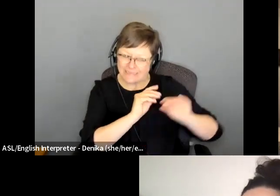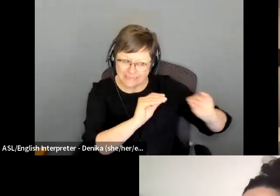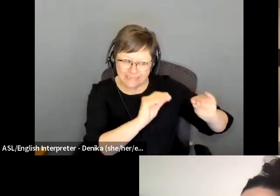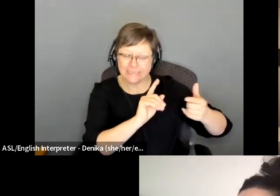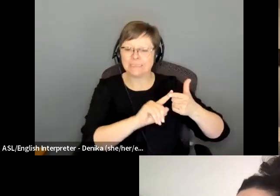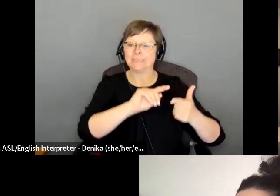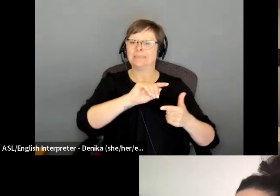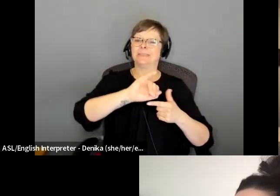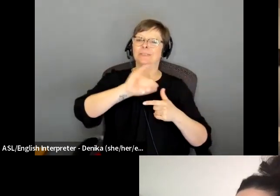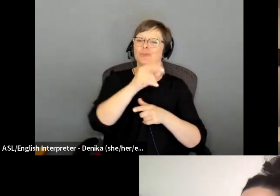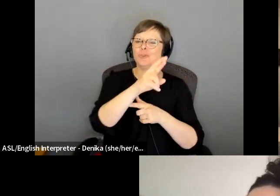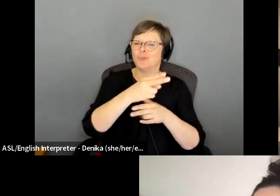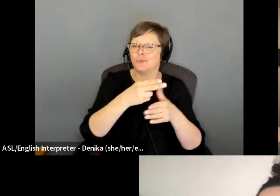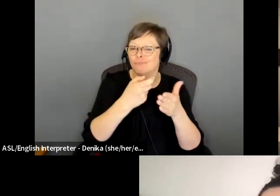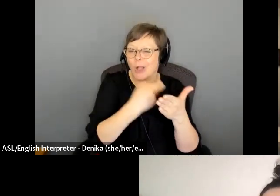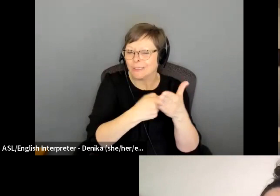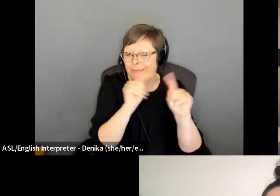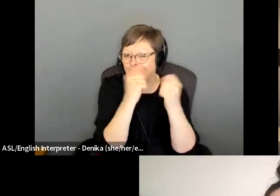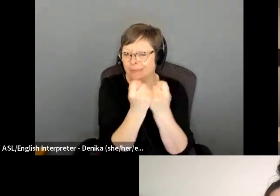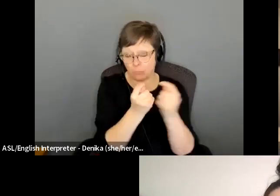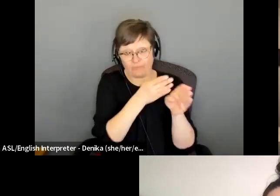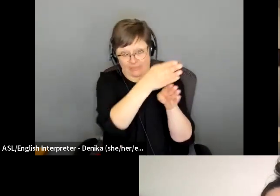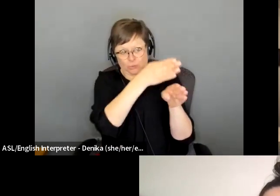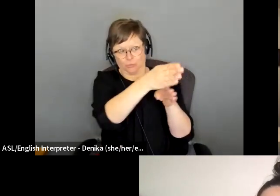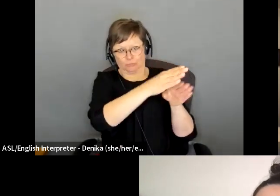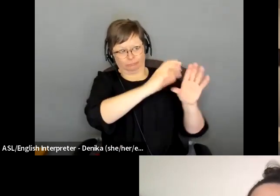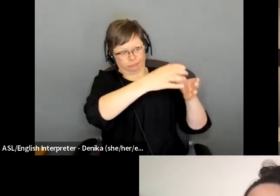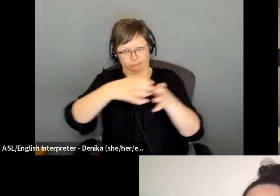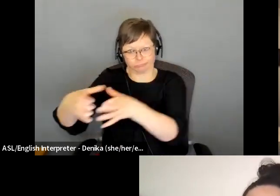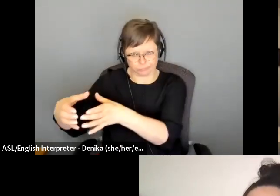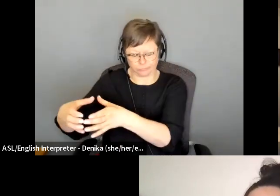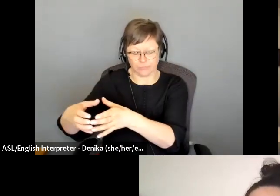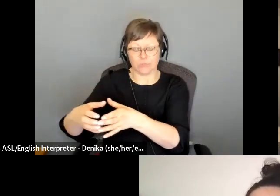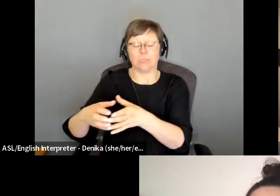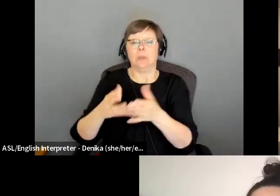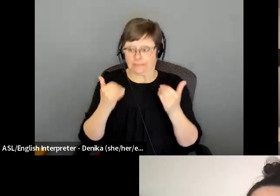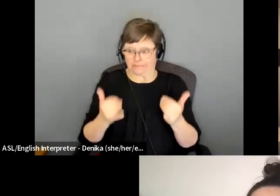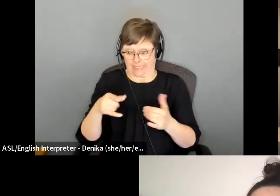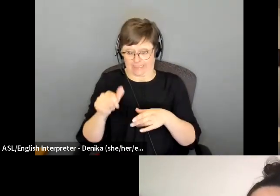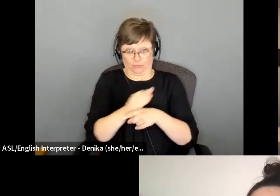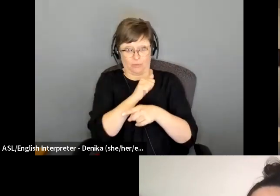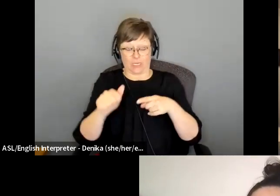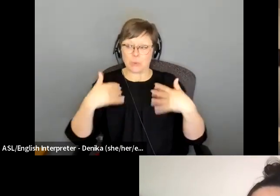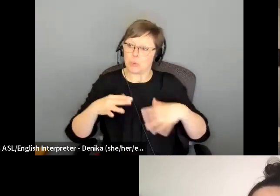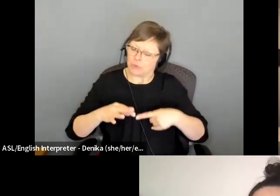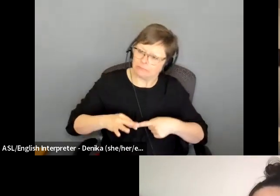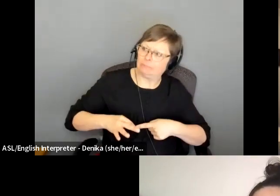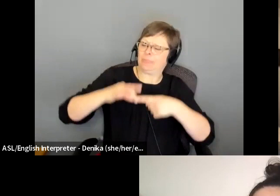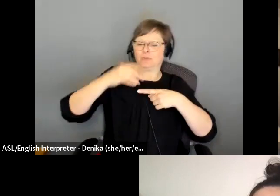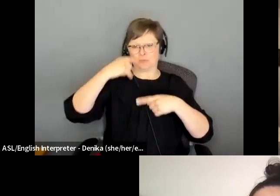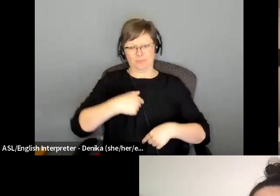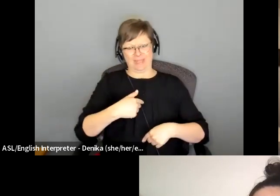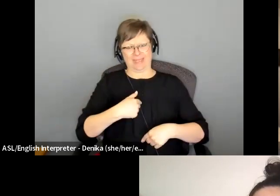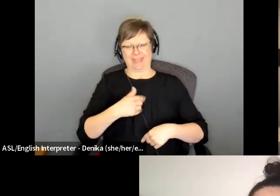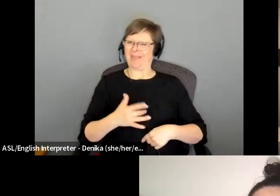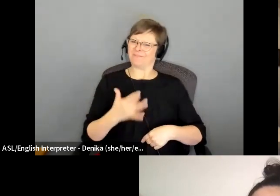junior hockey teams, a lot of professional settings. So for me, this training is a real special opportunity because it allows